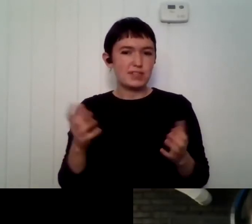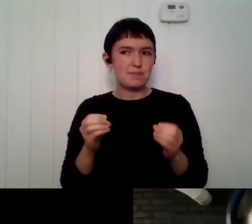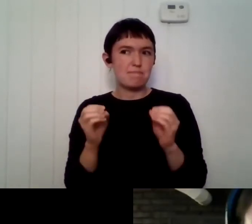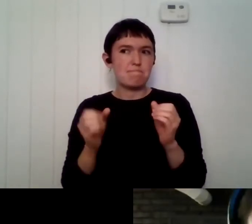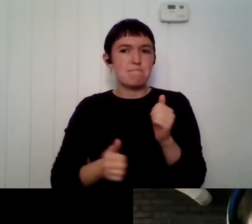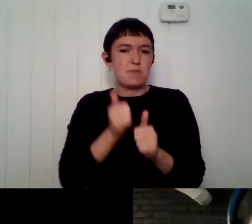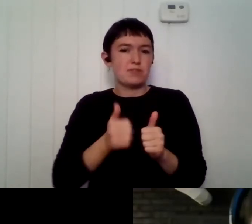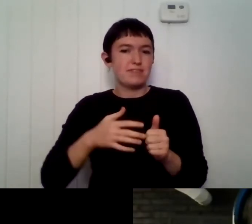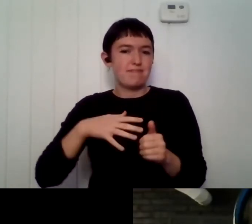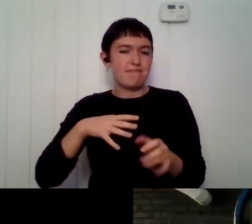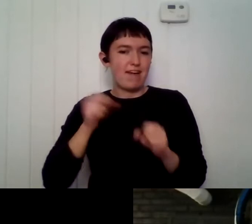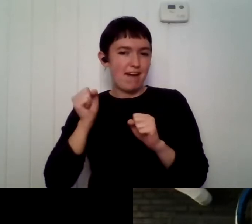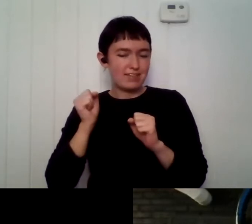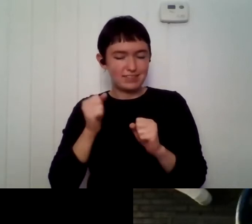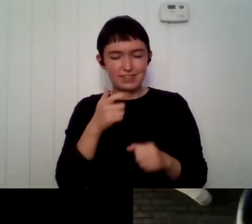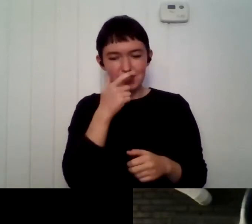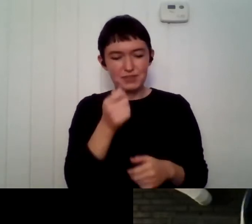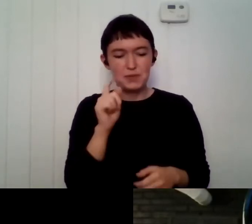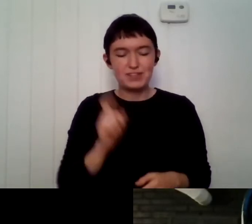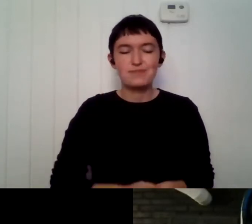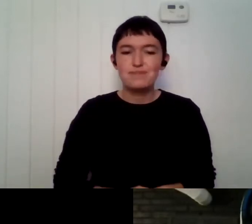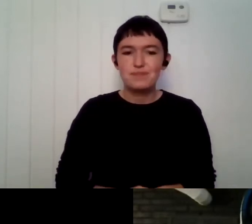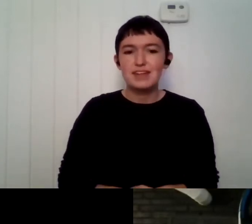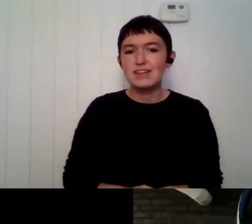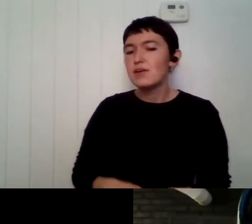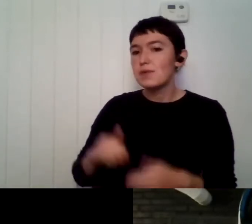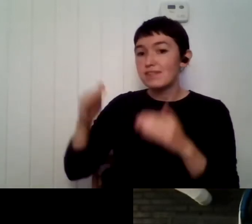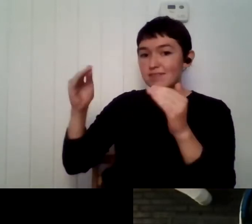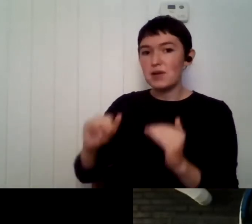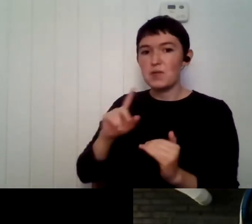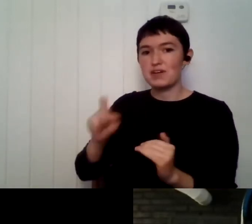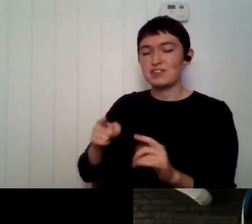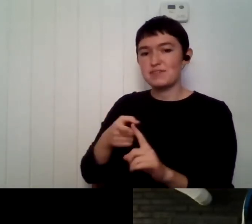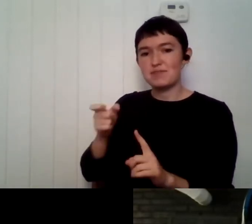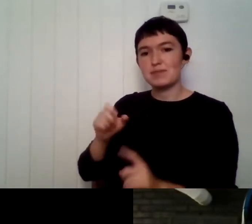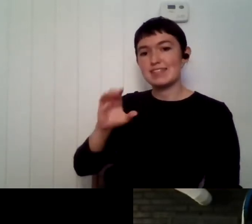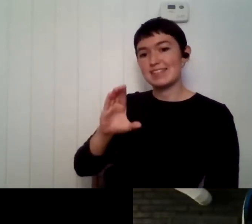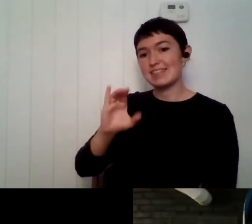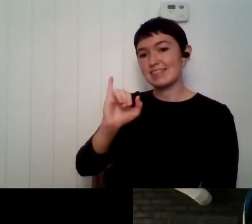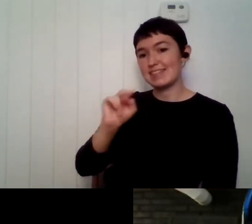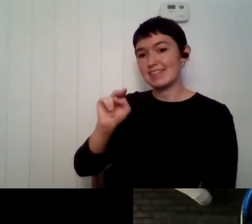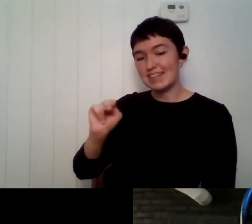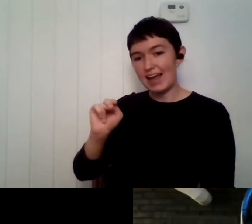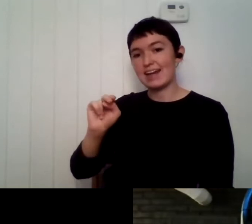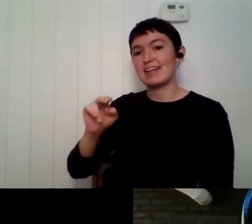I can look into. Cool. The next question is from the Cincinnati Zoo. Cool that the Cincinnati Zoo is here. Hey, everybody. What are the up